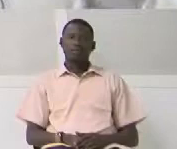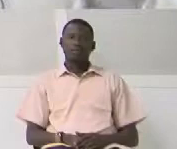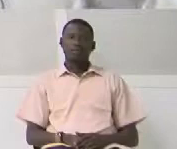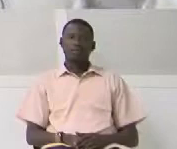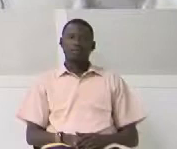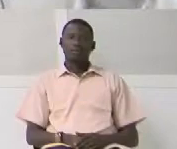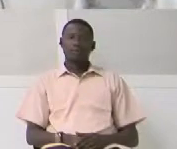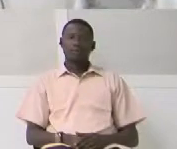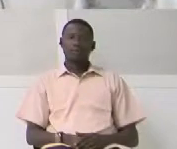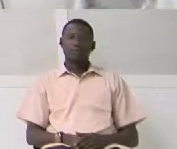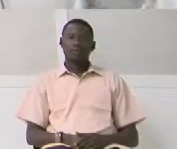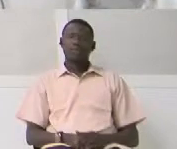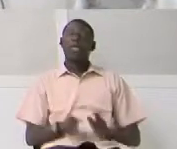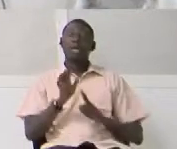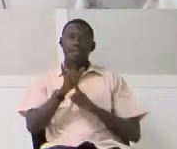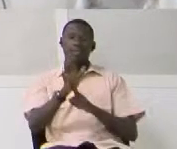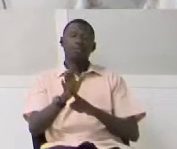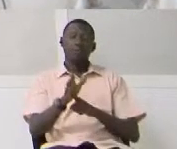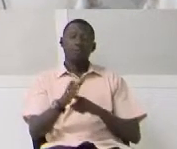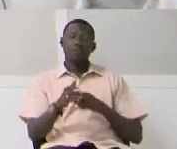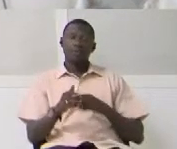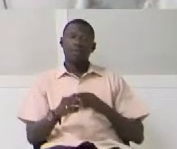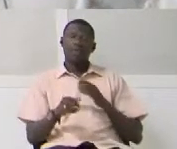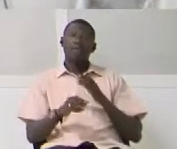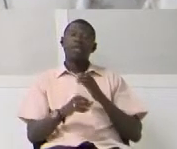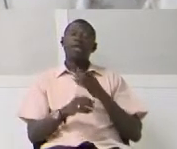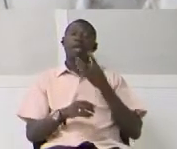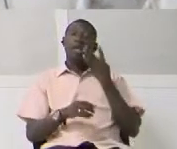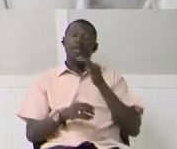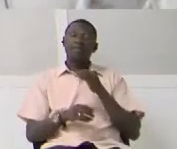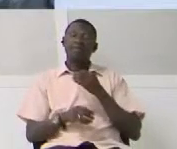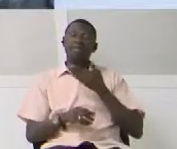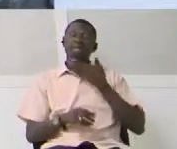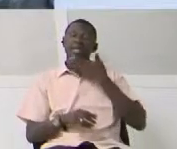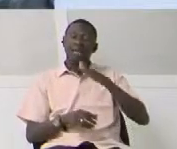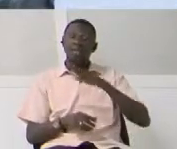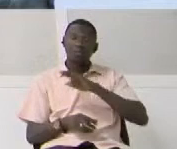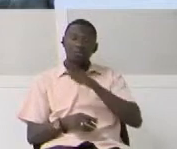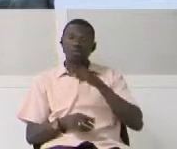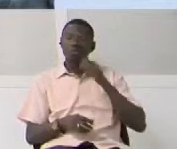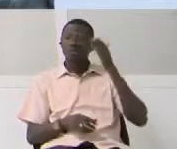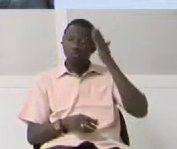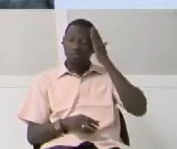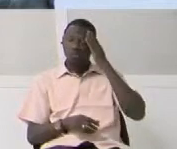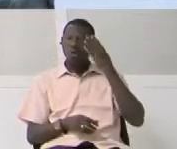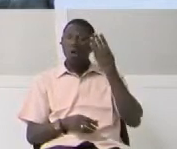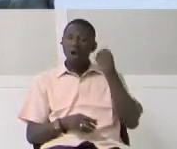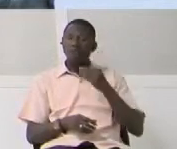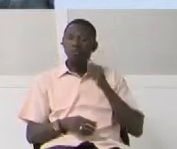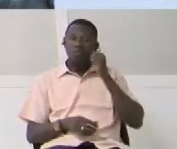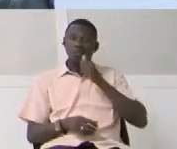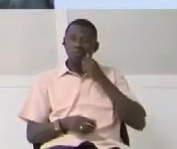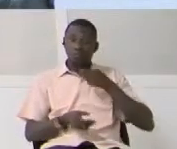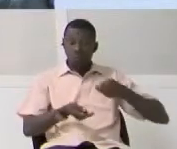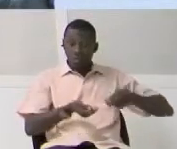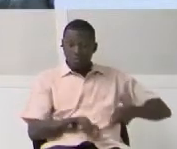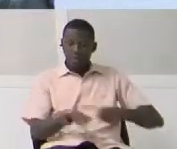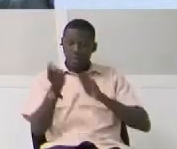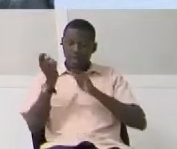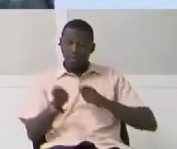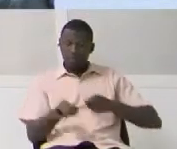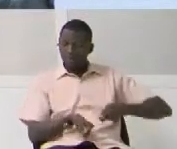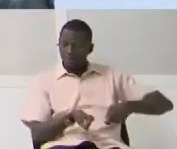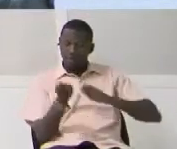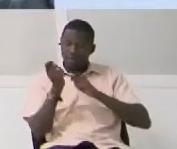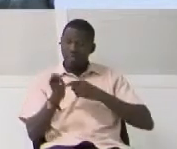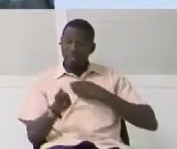lo pel di nga liggey. By God's doings, even those youth who have not held a spade